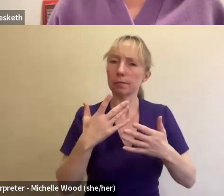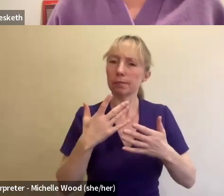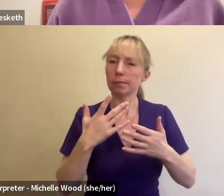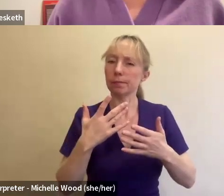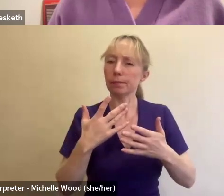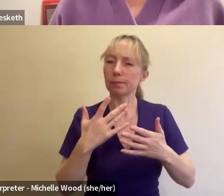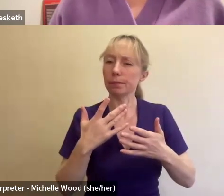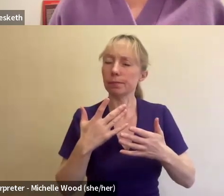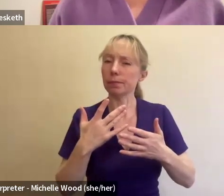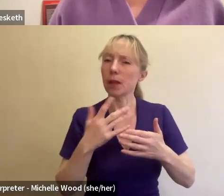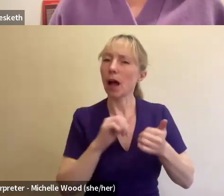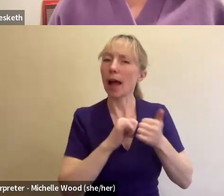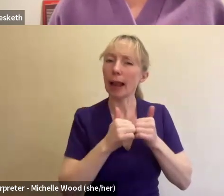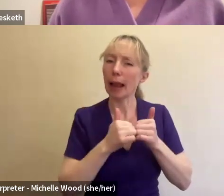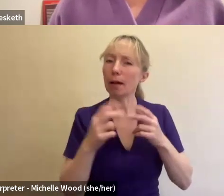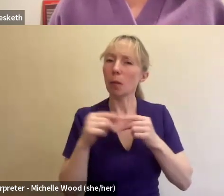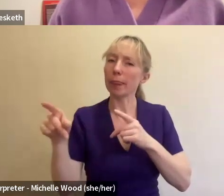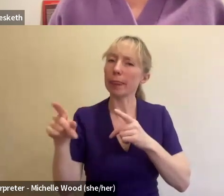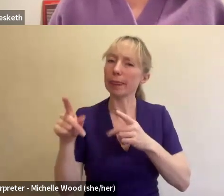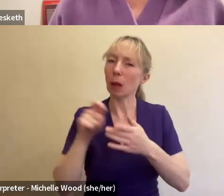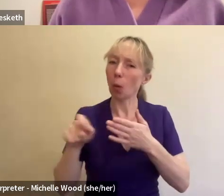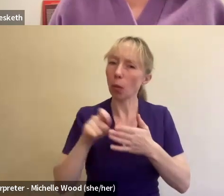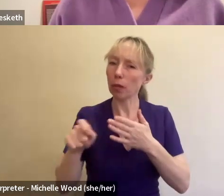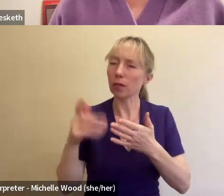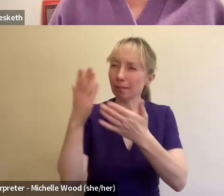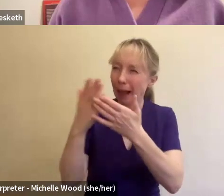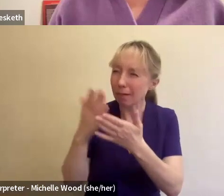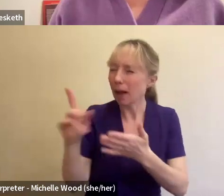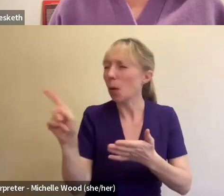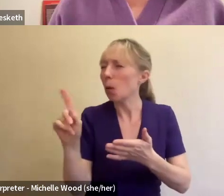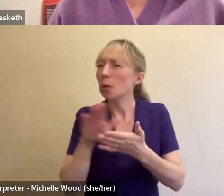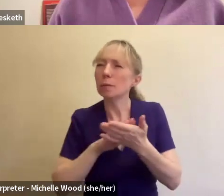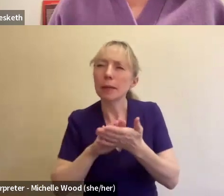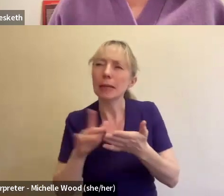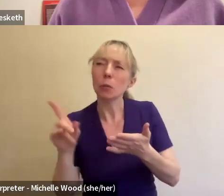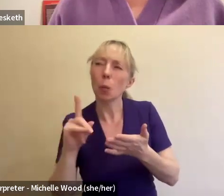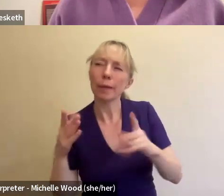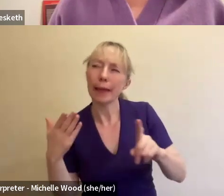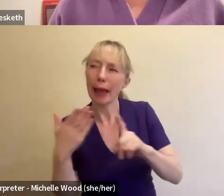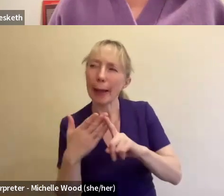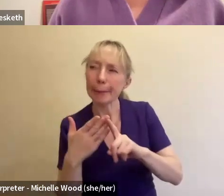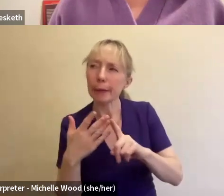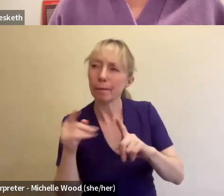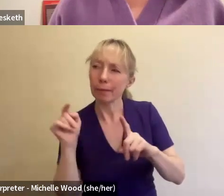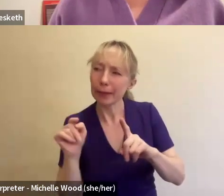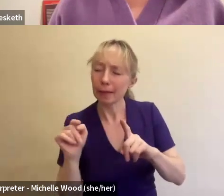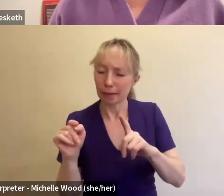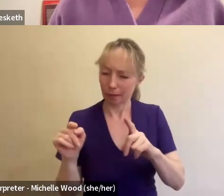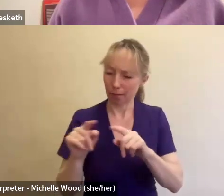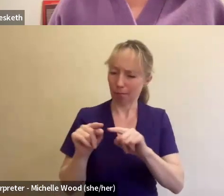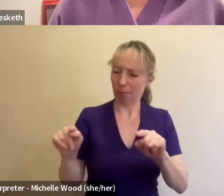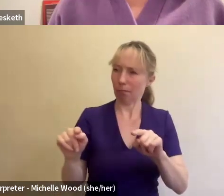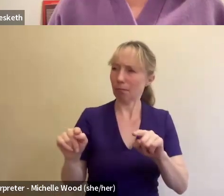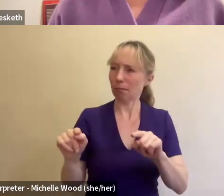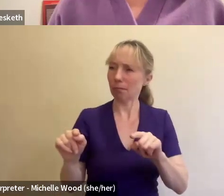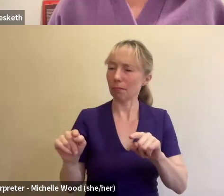lot with the authors I translate. So we clarify like, oh, what do you want to say exactly? And if